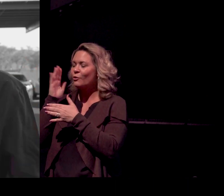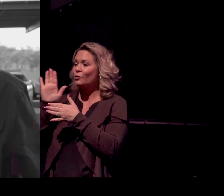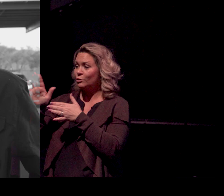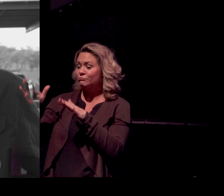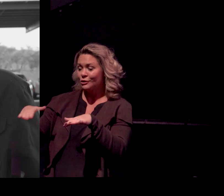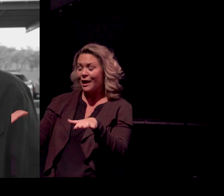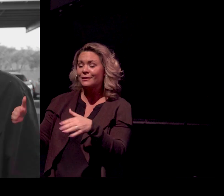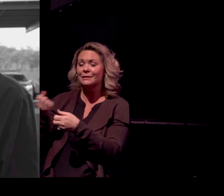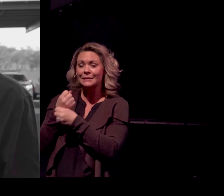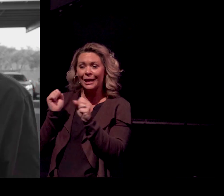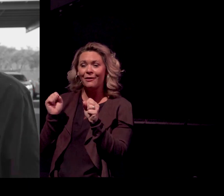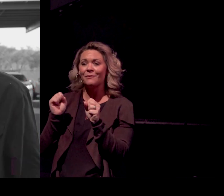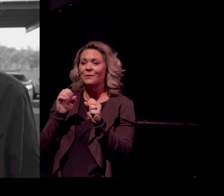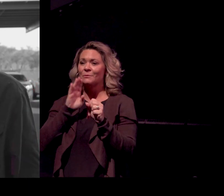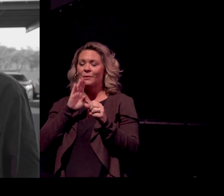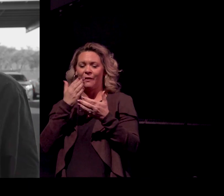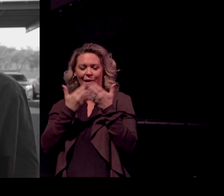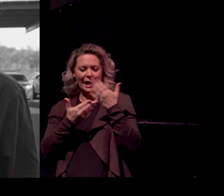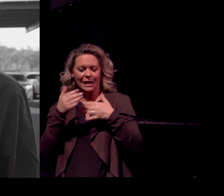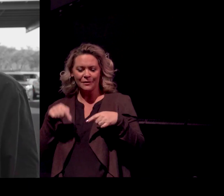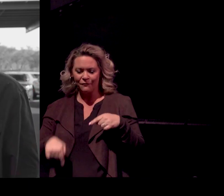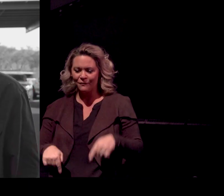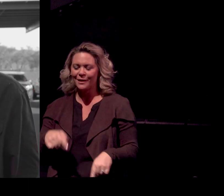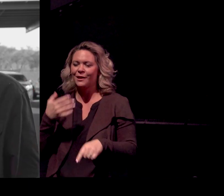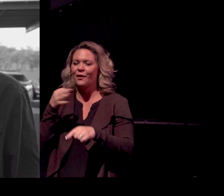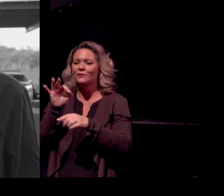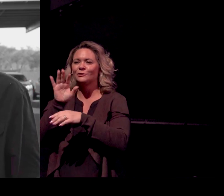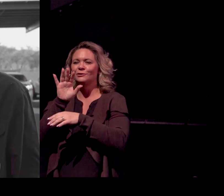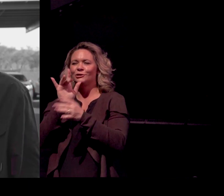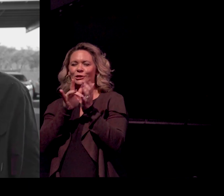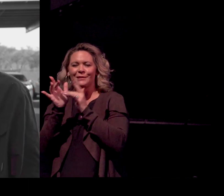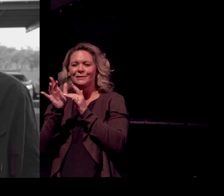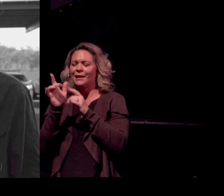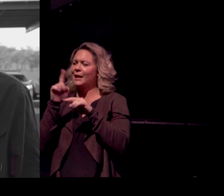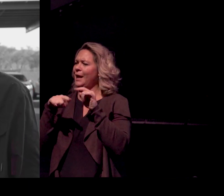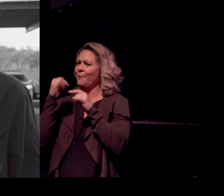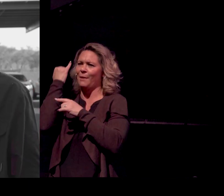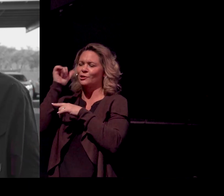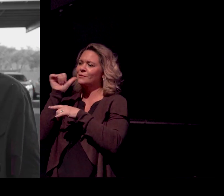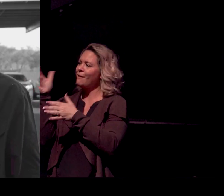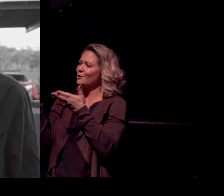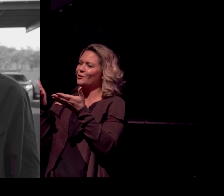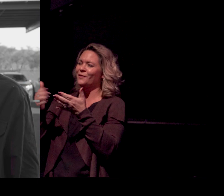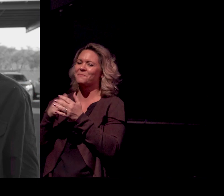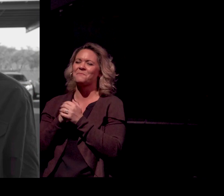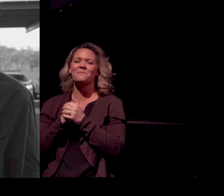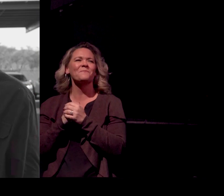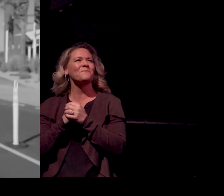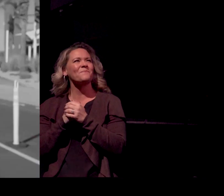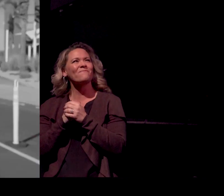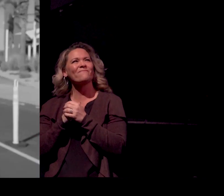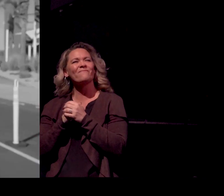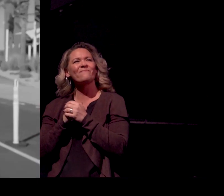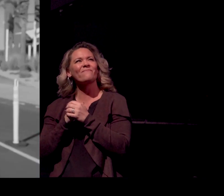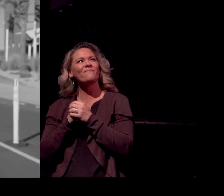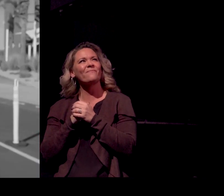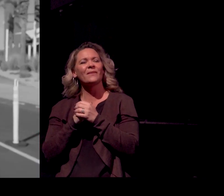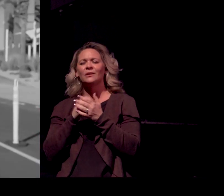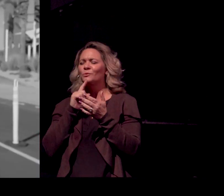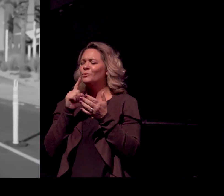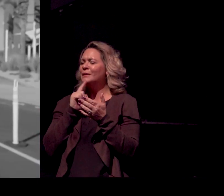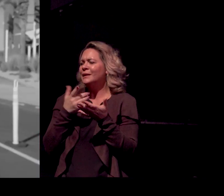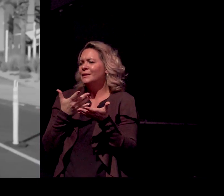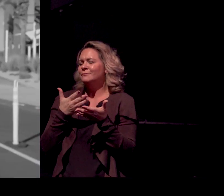that their child is safe with us. Just being the hands and feet of Jesus has, I can't imagine not serving. I just found that it was